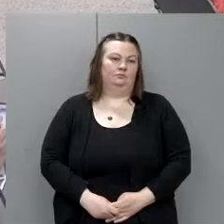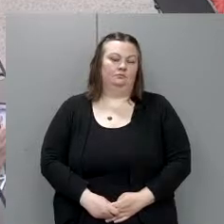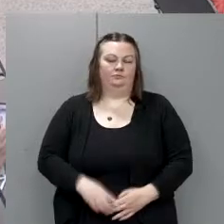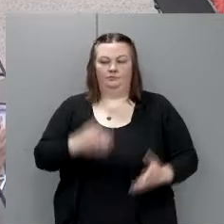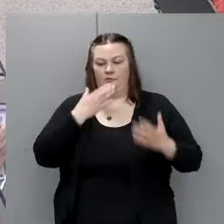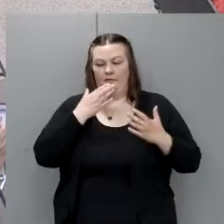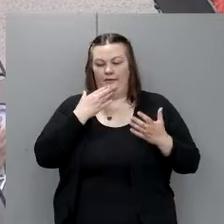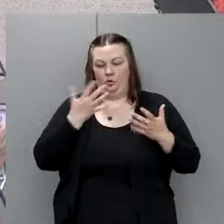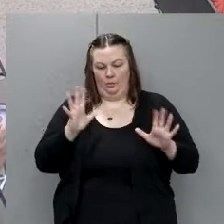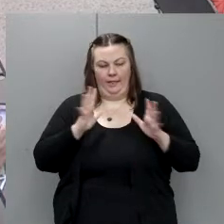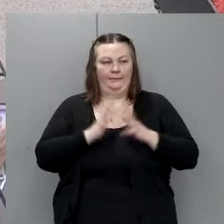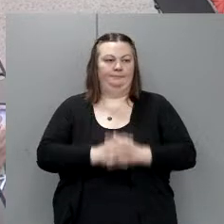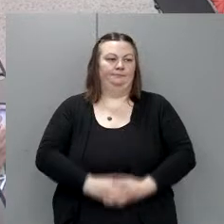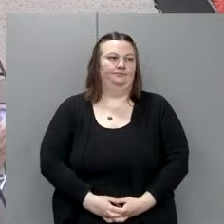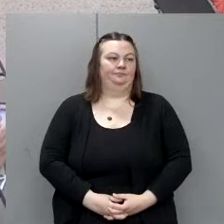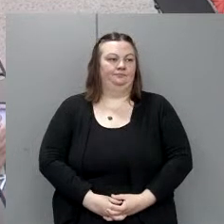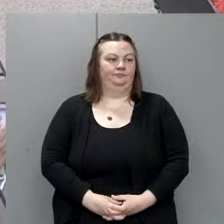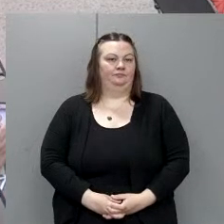Thank you, that's complete.